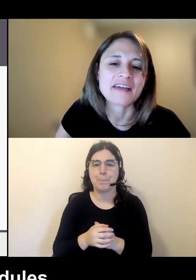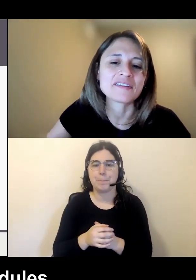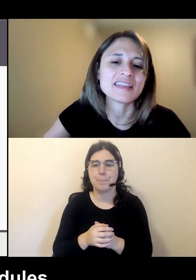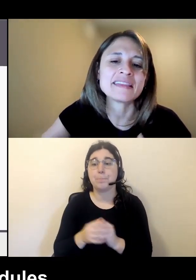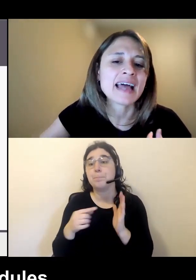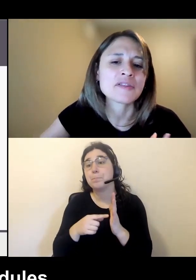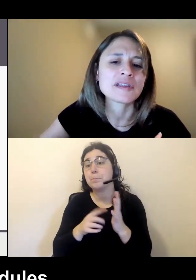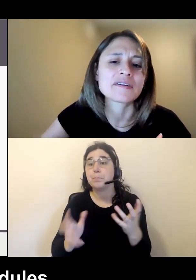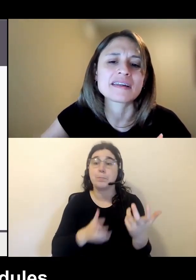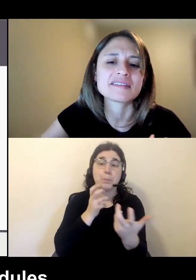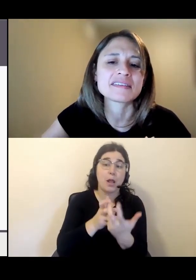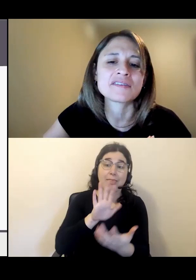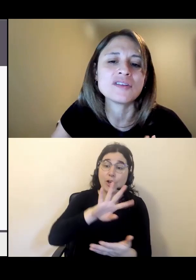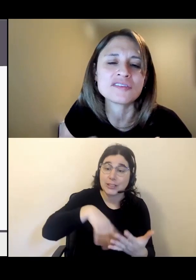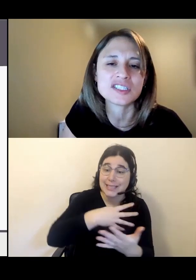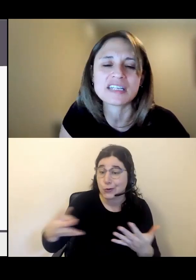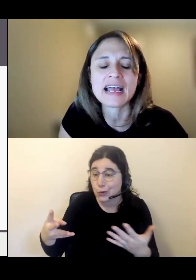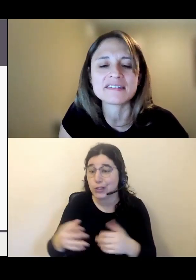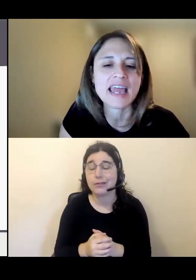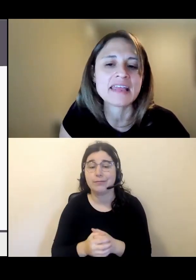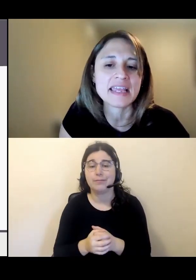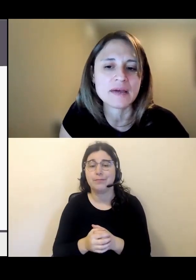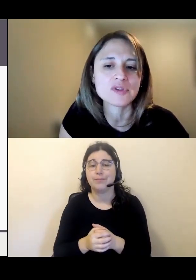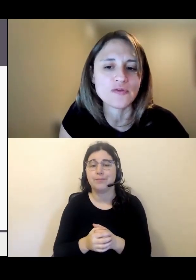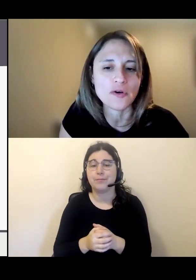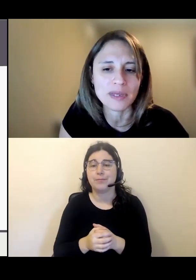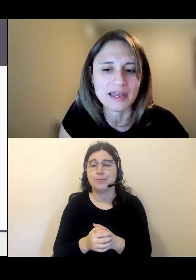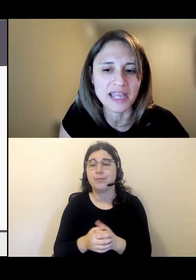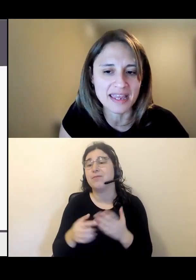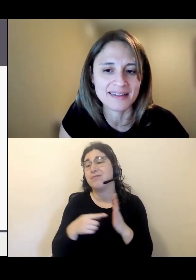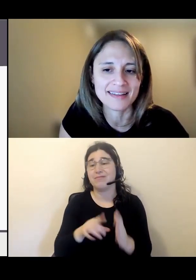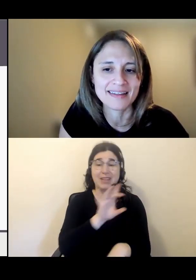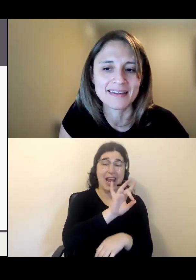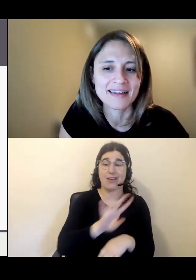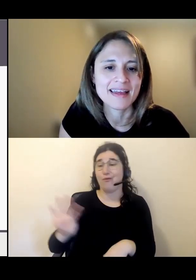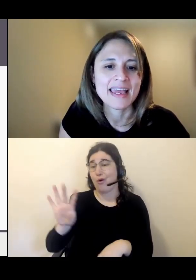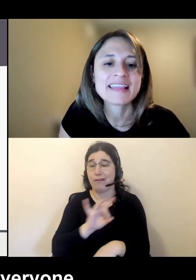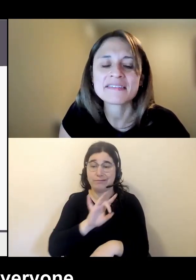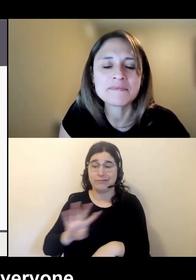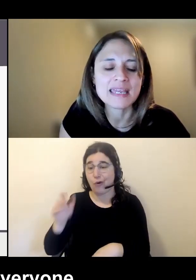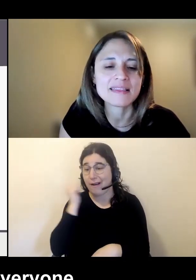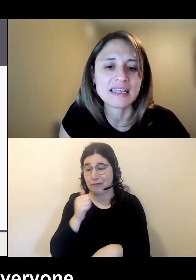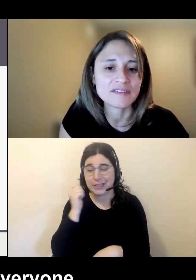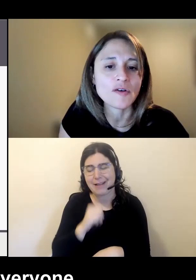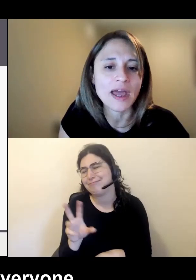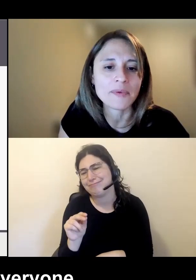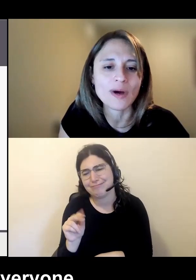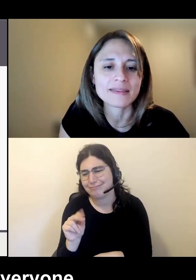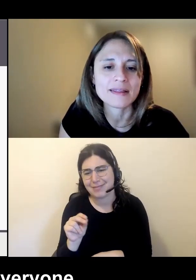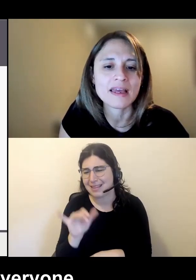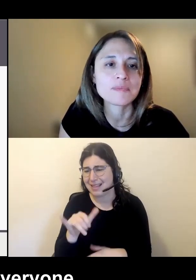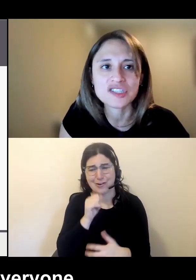schedules. Understand that adult learners, there's no such a thing as 8 a.m. to 4 p.m. day. It doesn't meet the needs